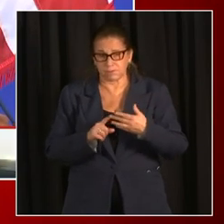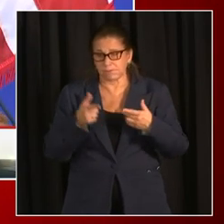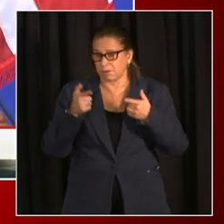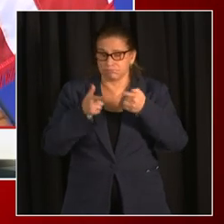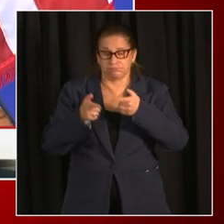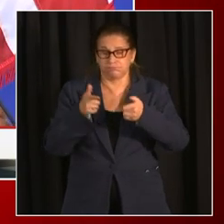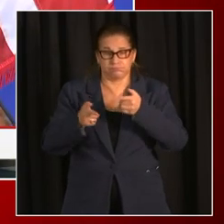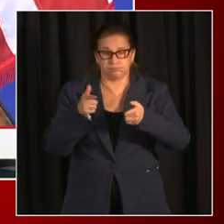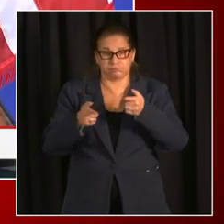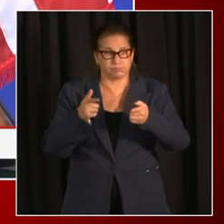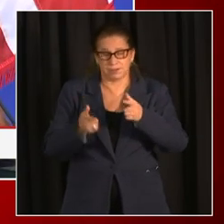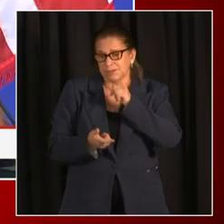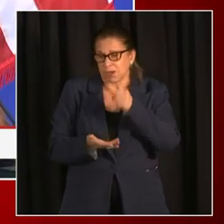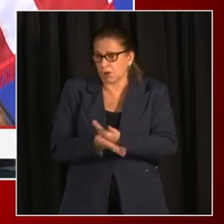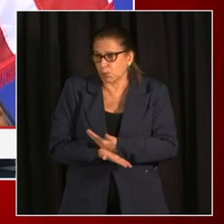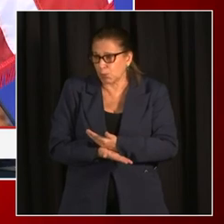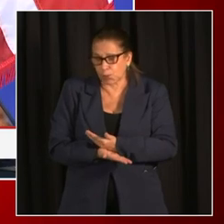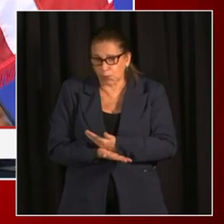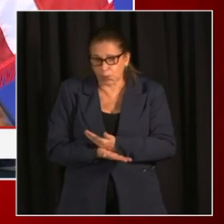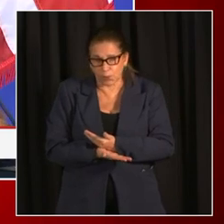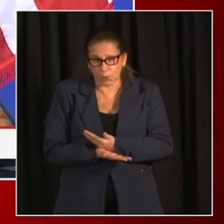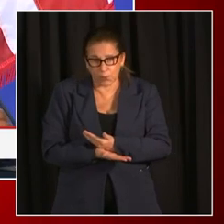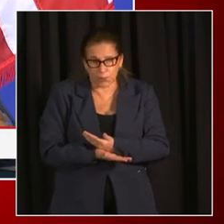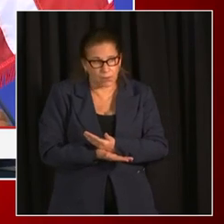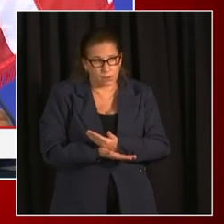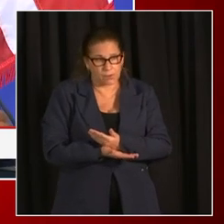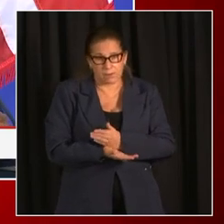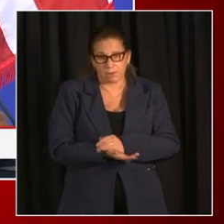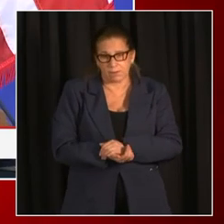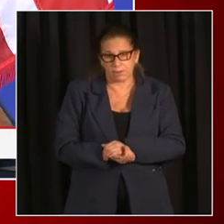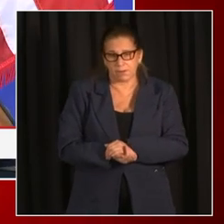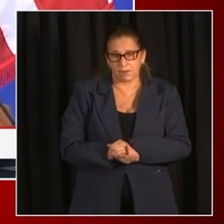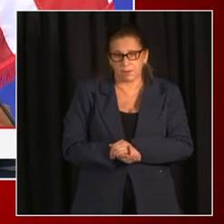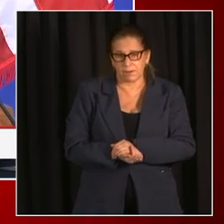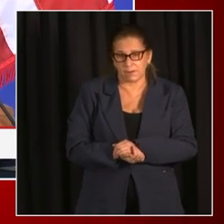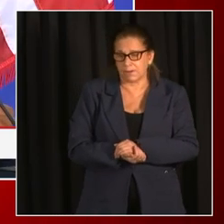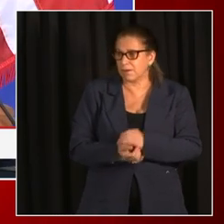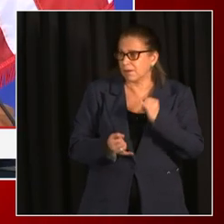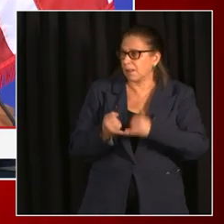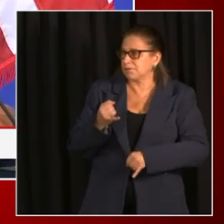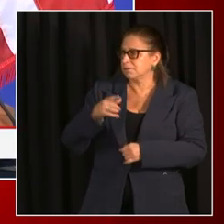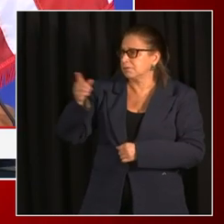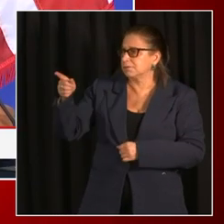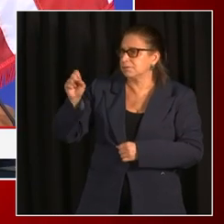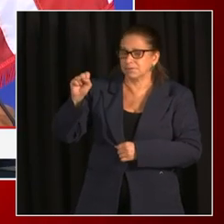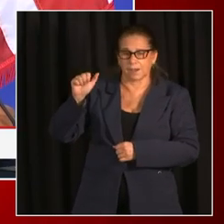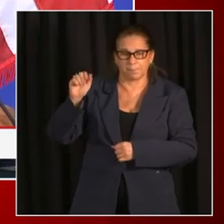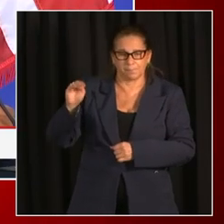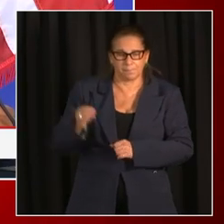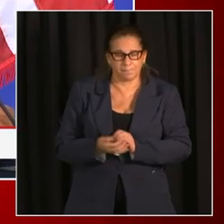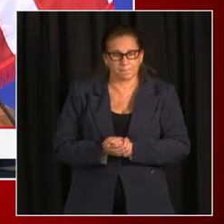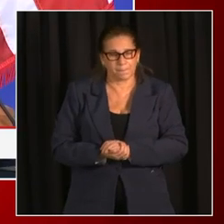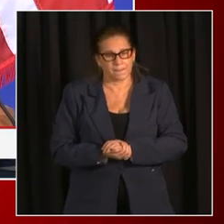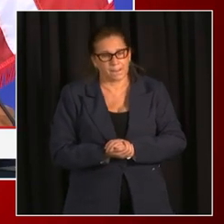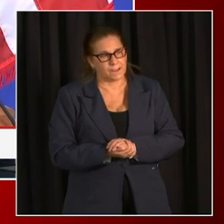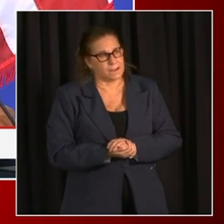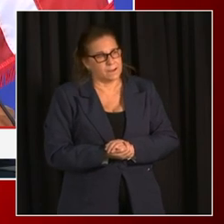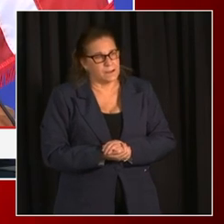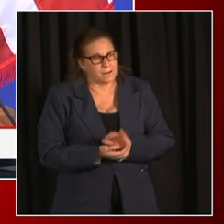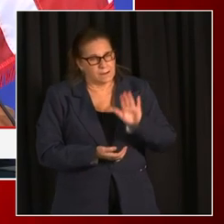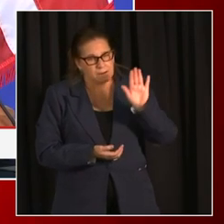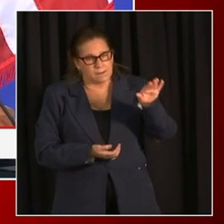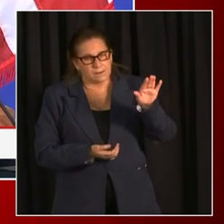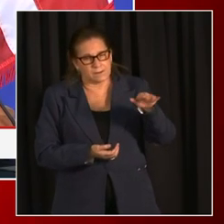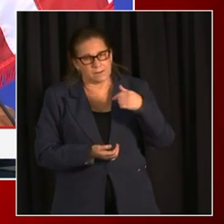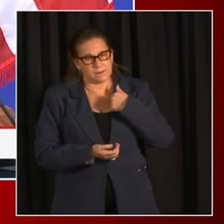So it is a discussion to have. Yes, Sam. Yes, Mayor. I guess I was startled by the abrupt